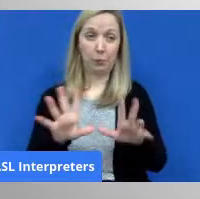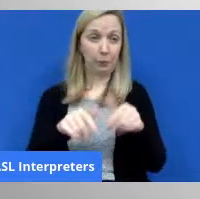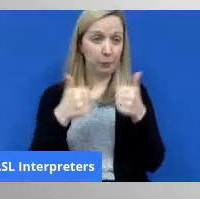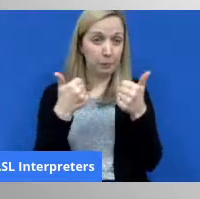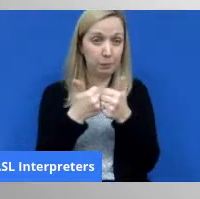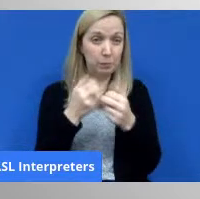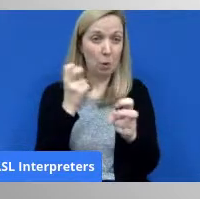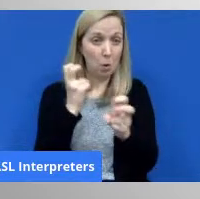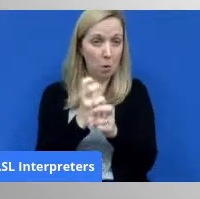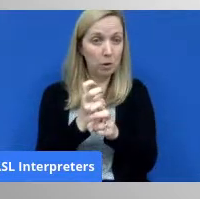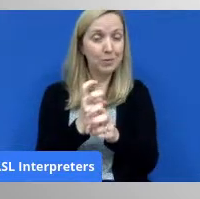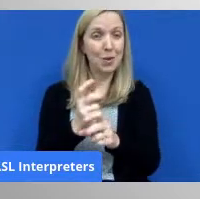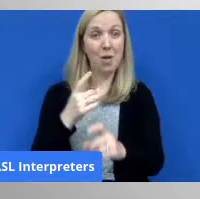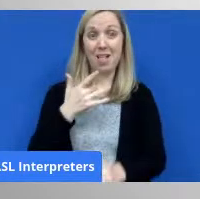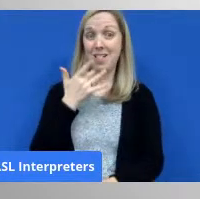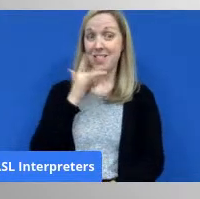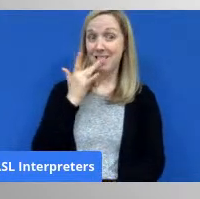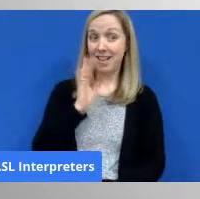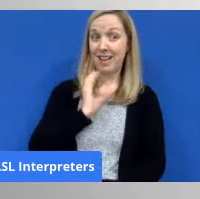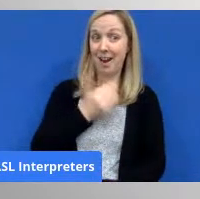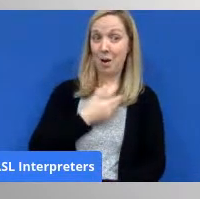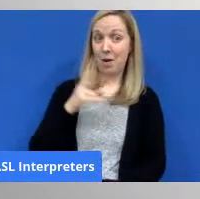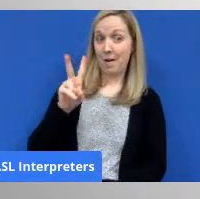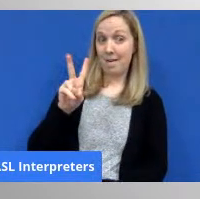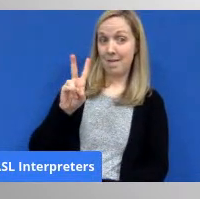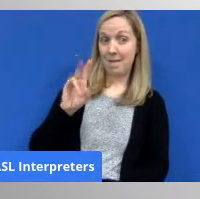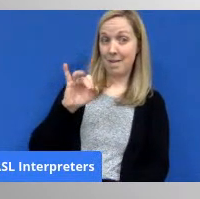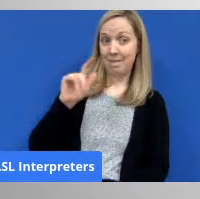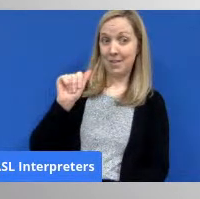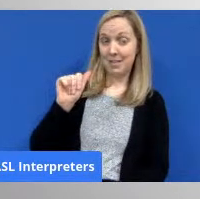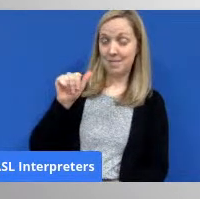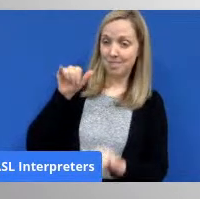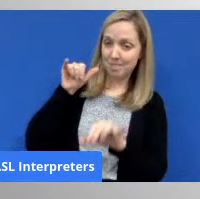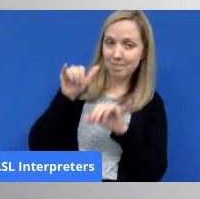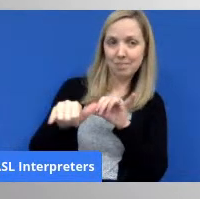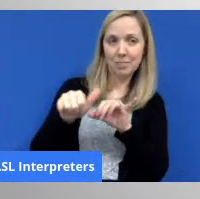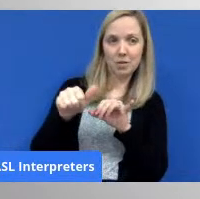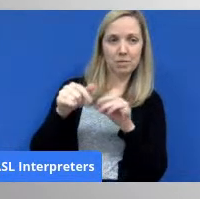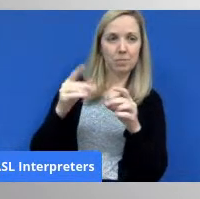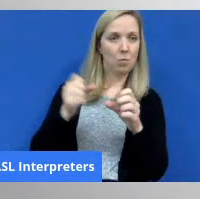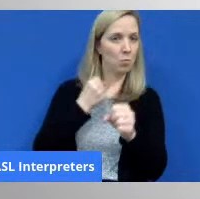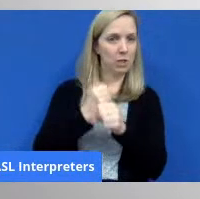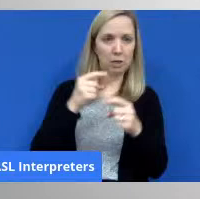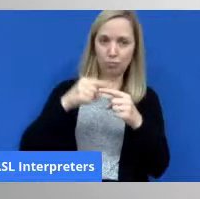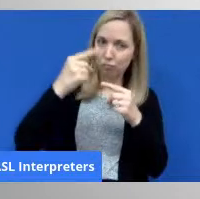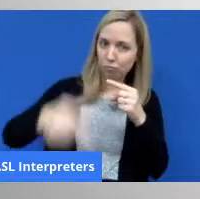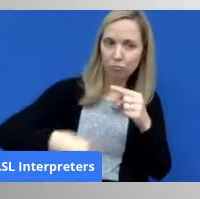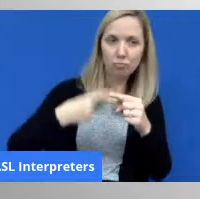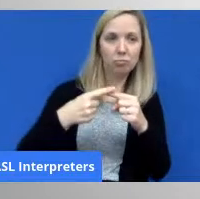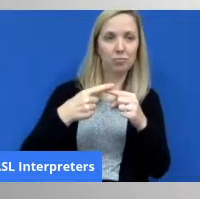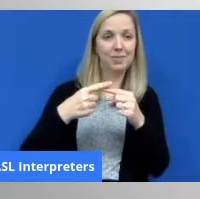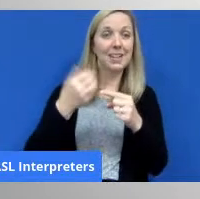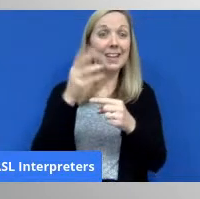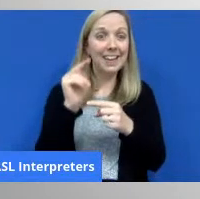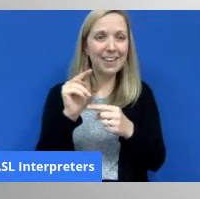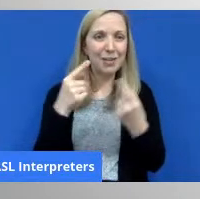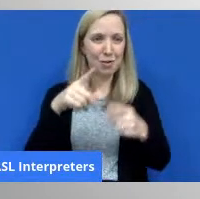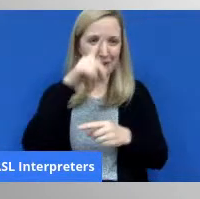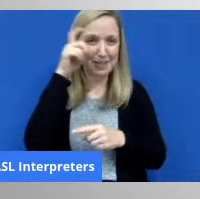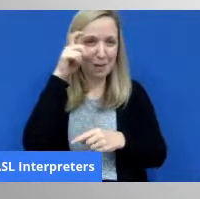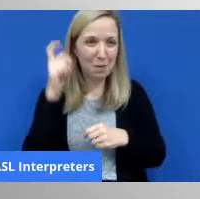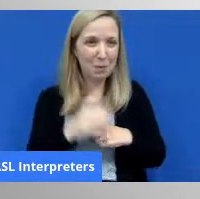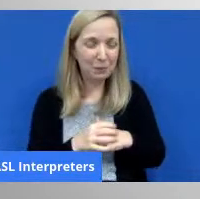Vistas are there year-round, even when school is not in session, to help to do that, and then also to help teachers make